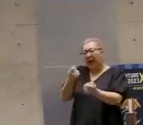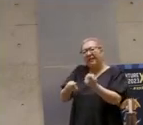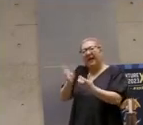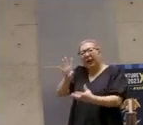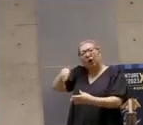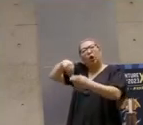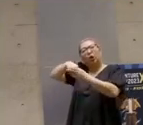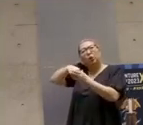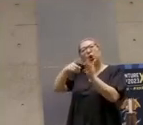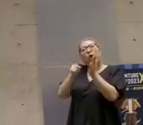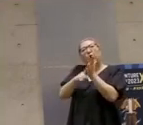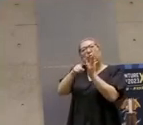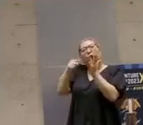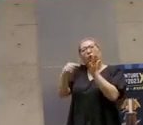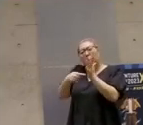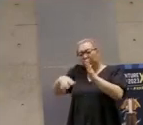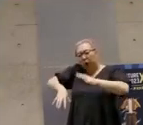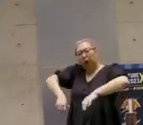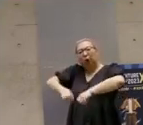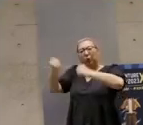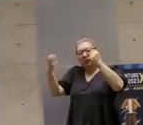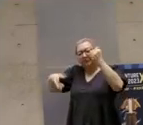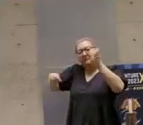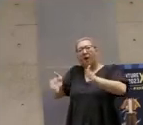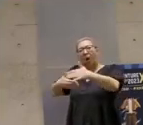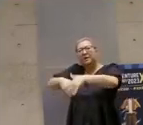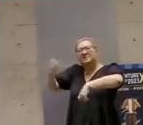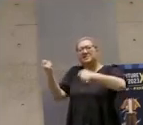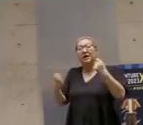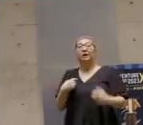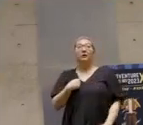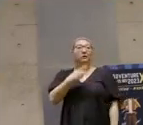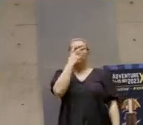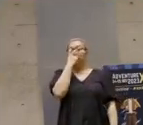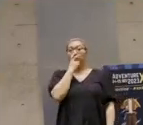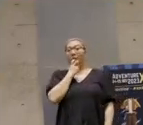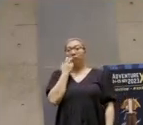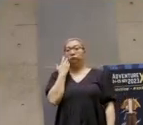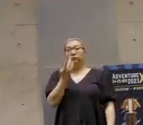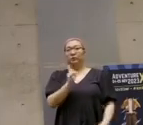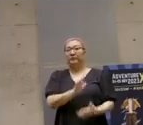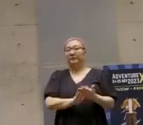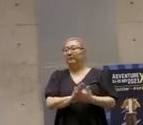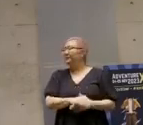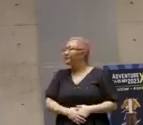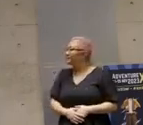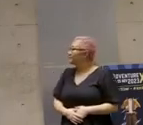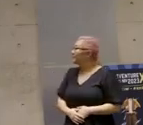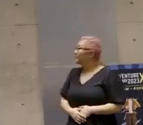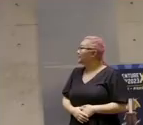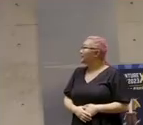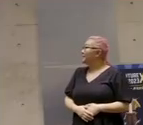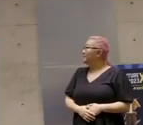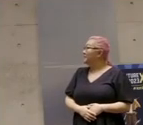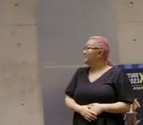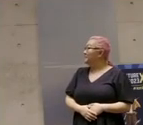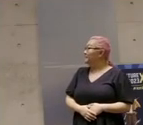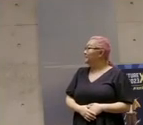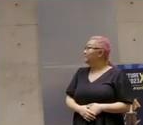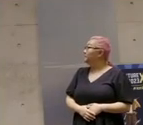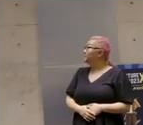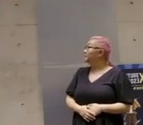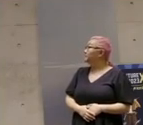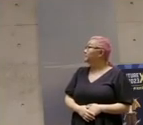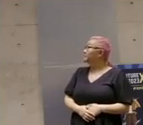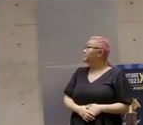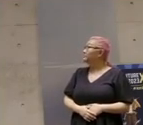I'm too old, and I don't want to. So we're moving forward. So basically, the question in,